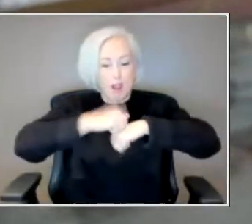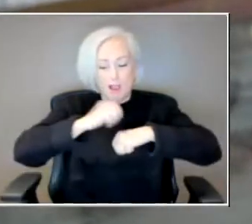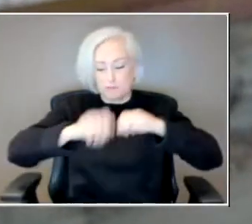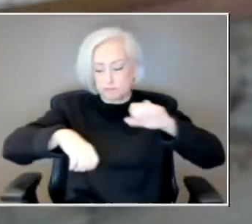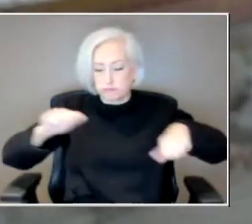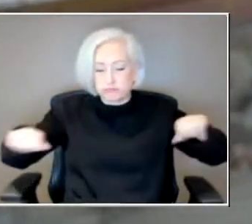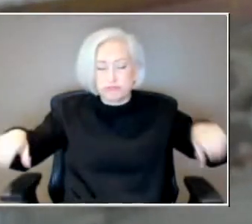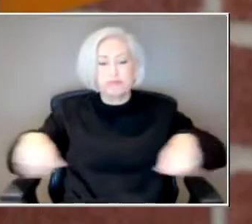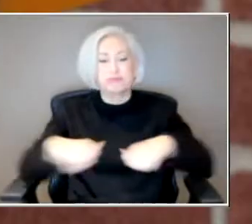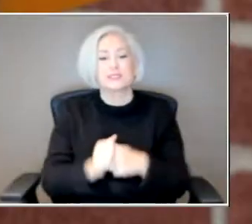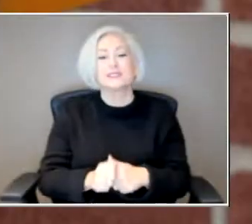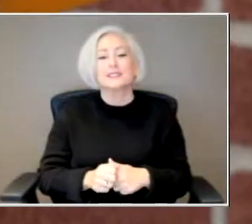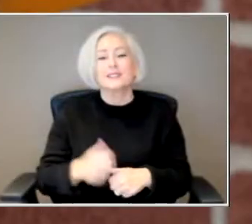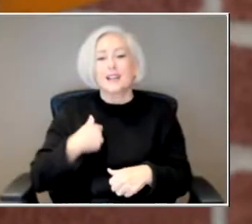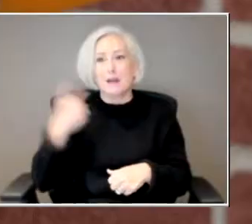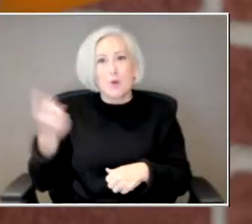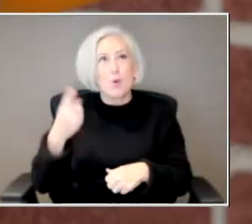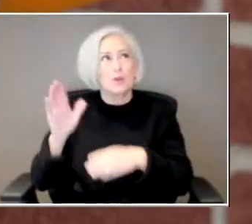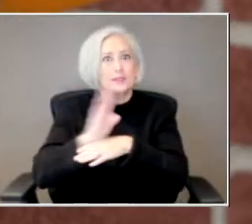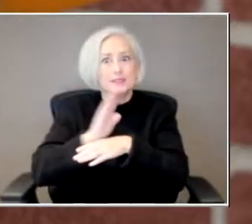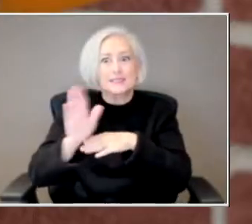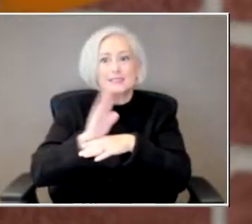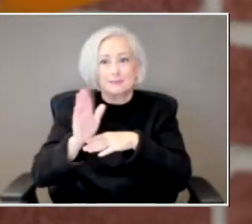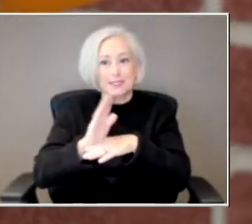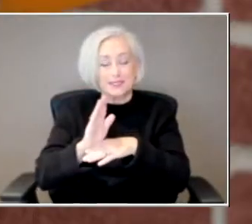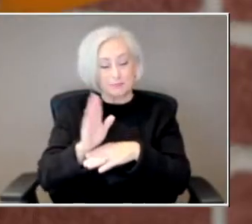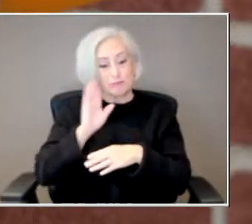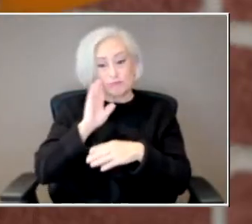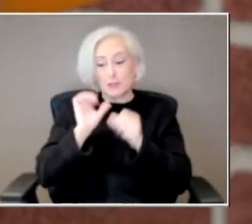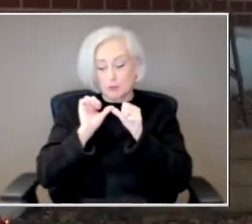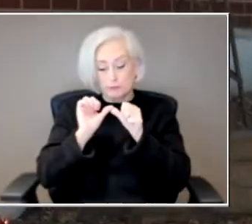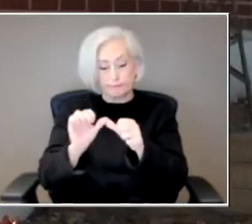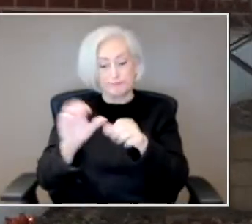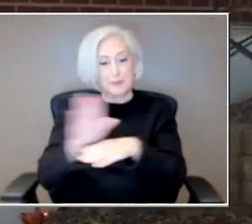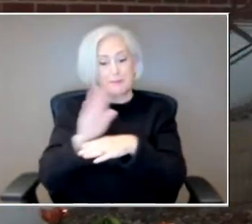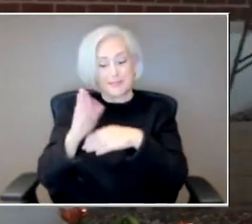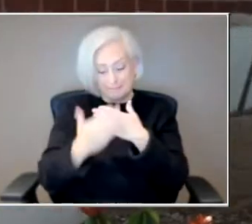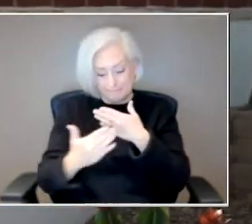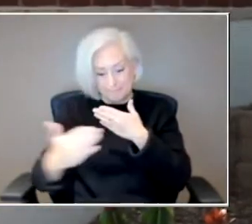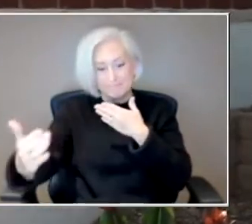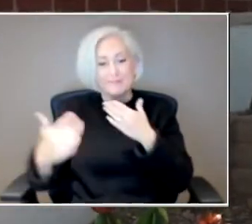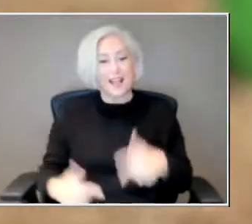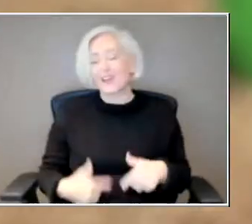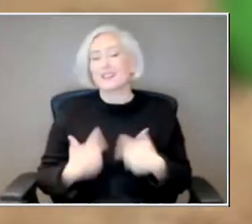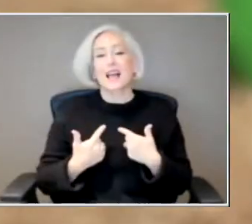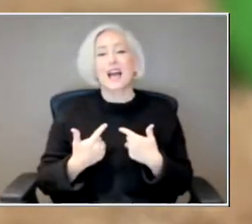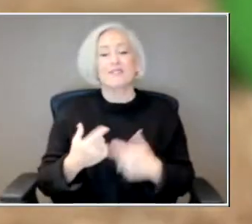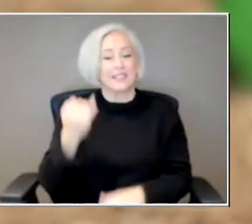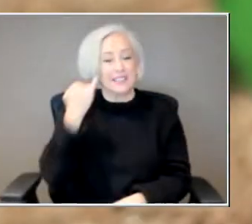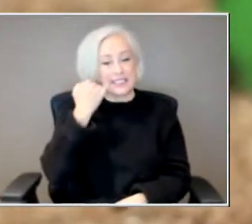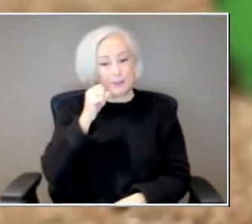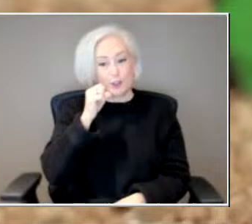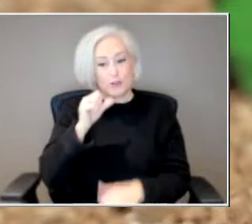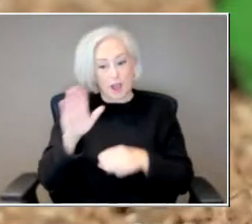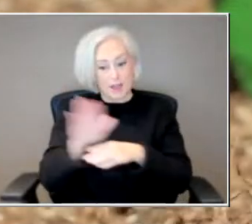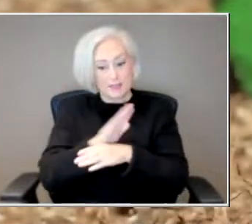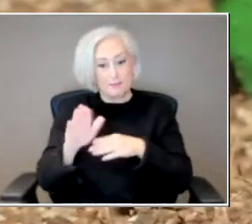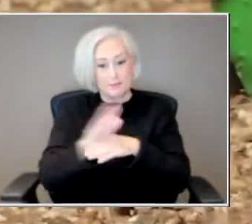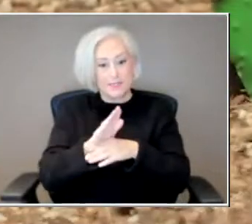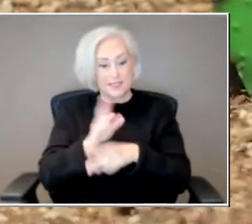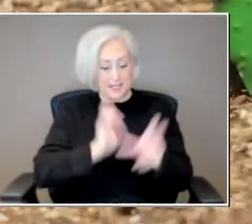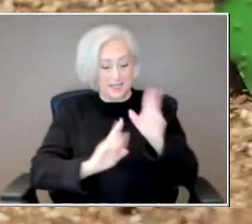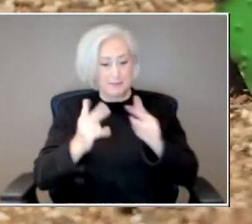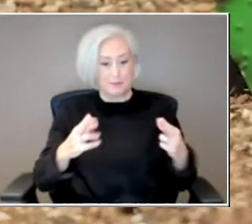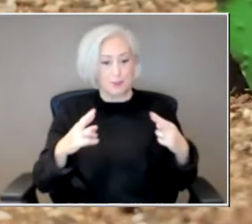always out here doing something. And he plans to stay busy the rest of his life. The way I look at it, if you don't stay busy, people retire and they just sit around and do